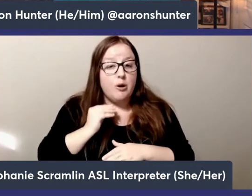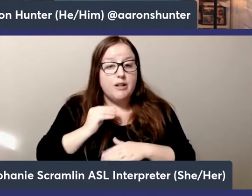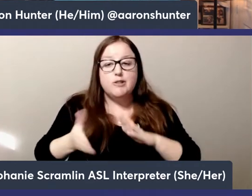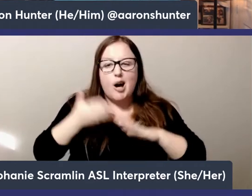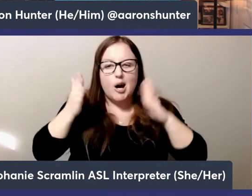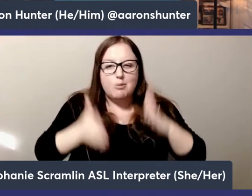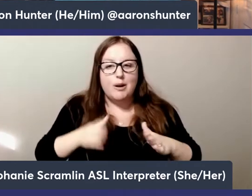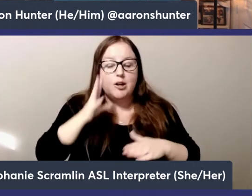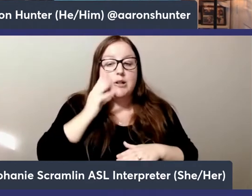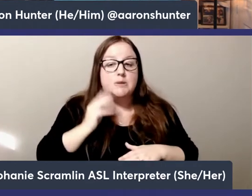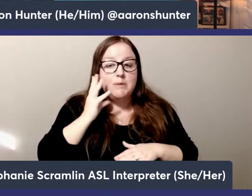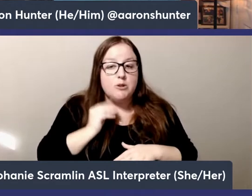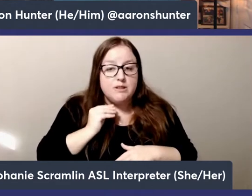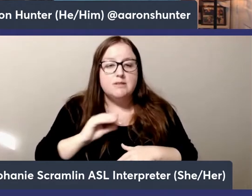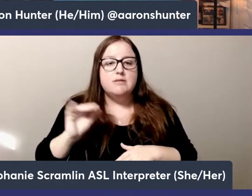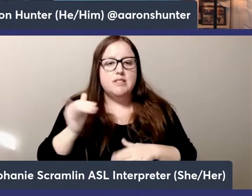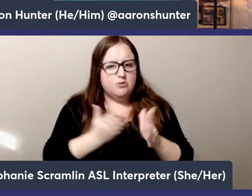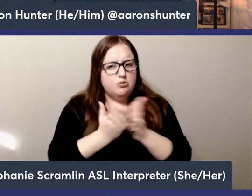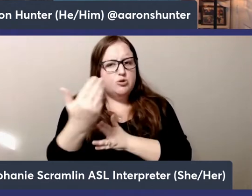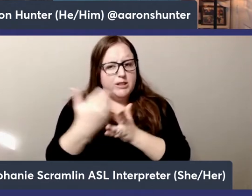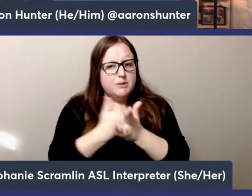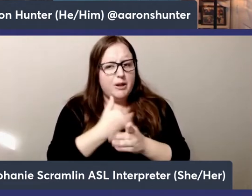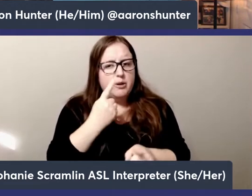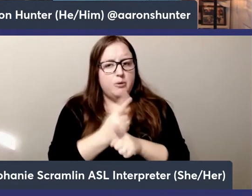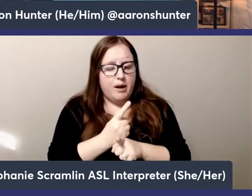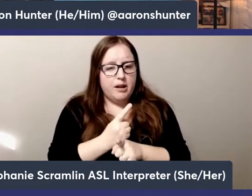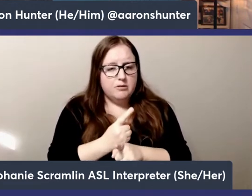experience, it's almost transparent to them.